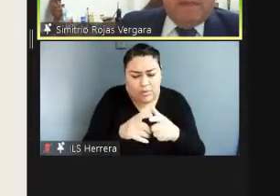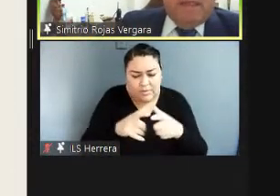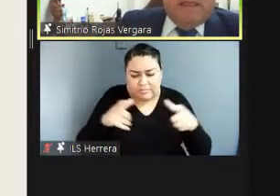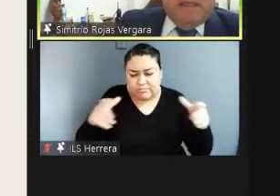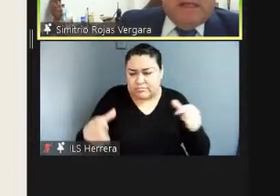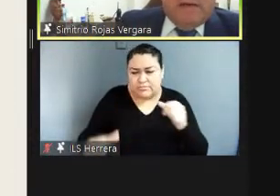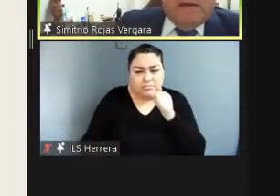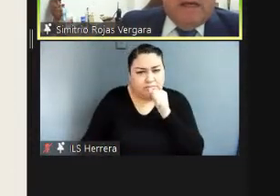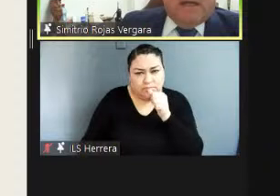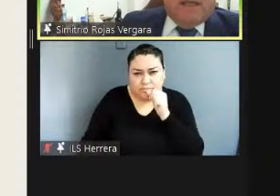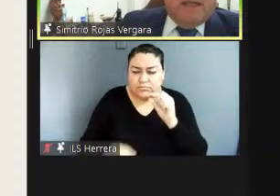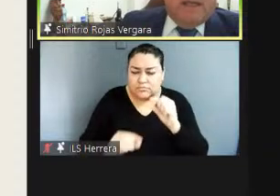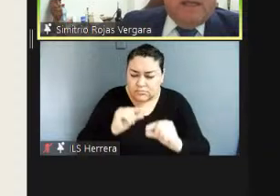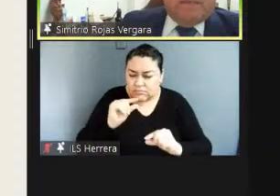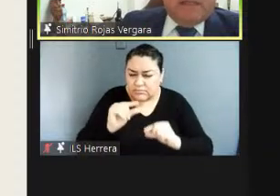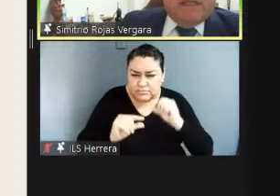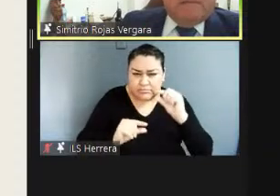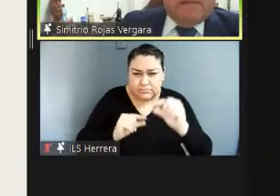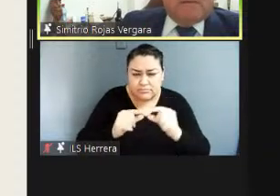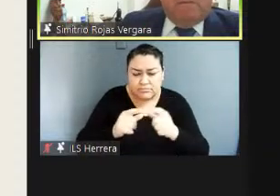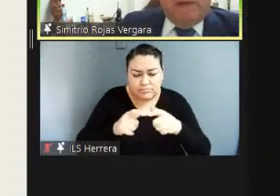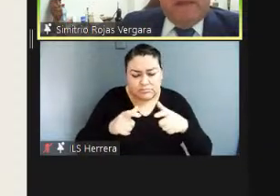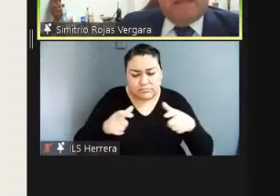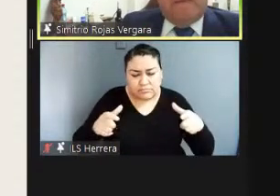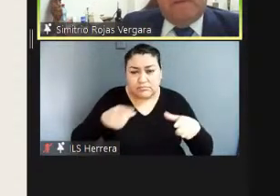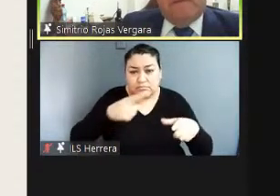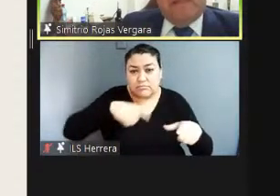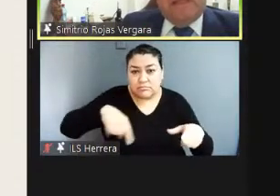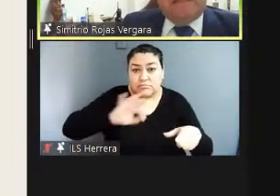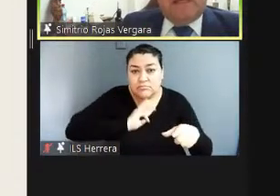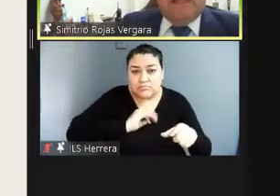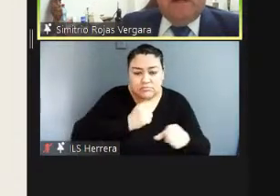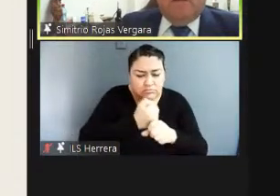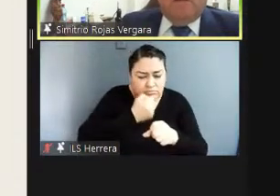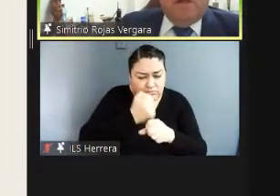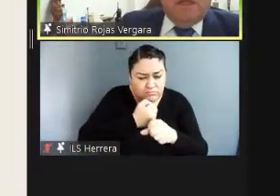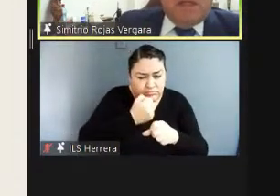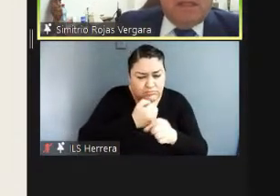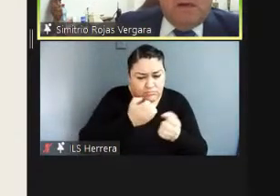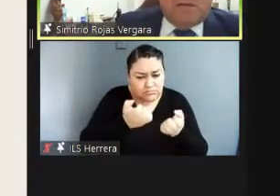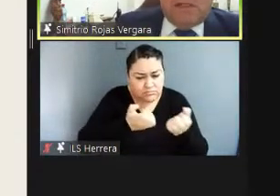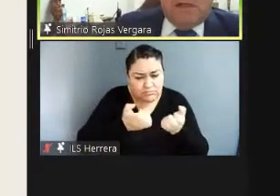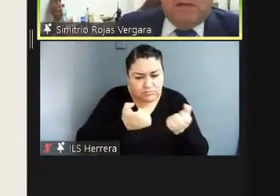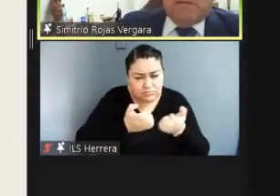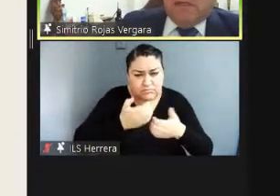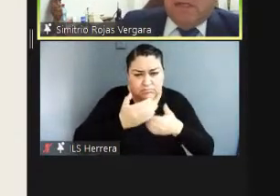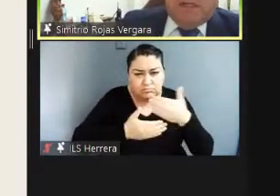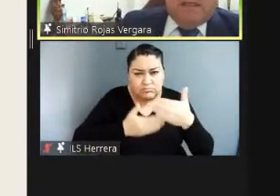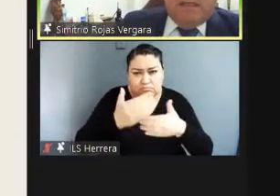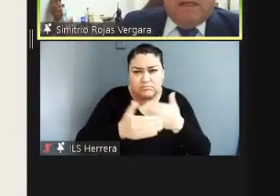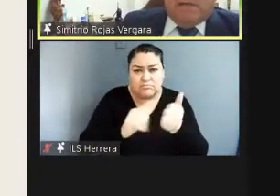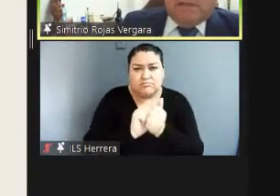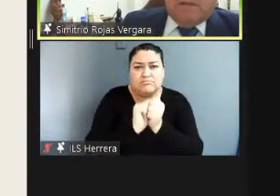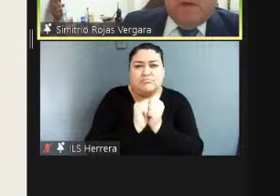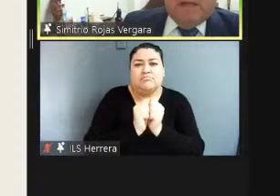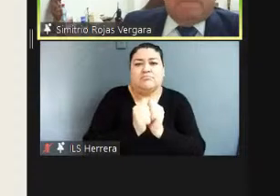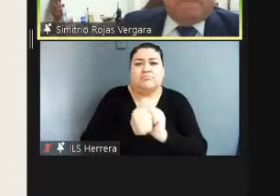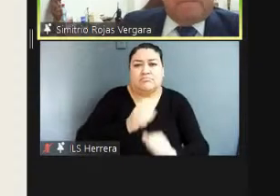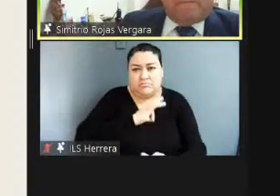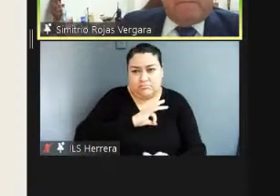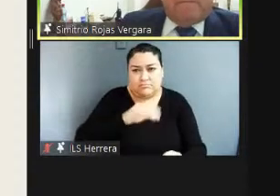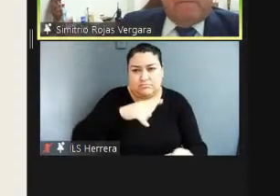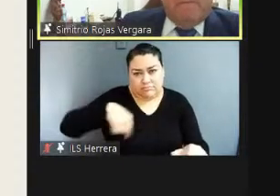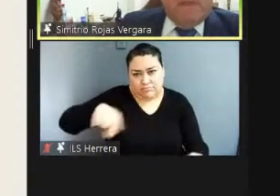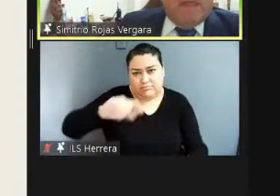very large. However, it does help us helps students practice some of the most